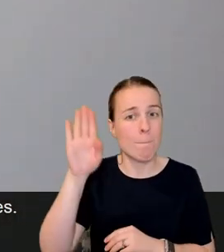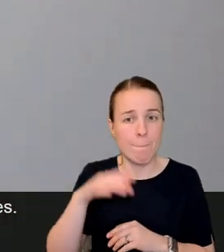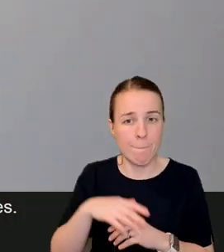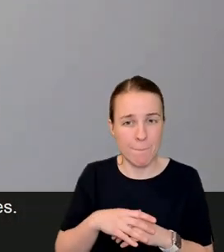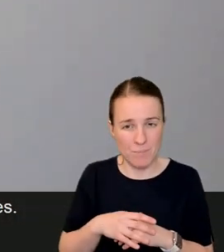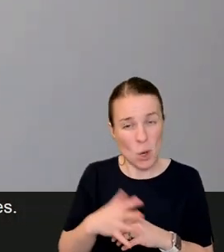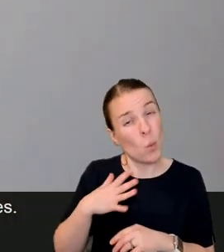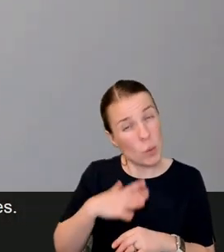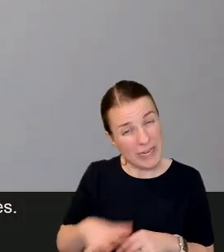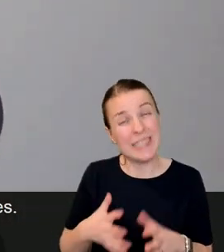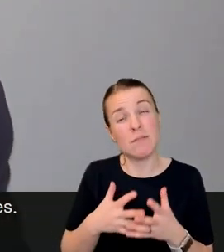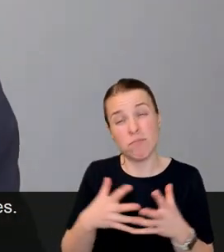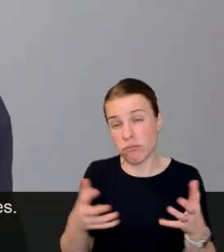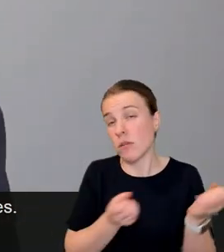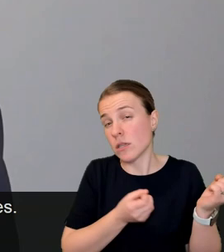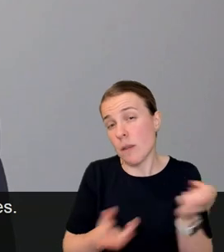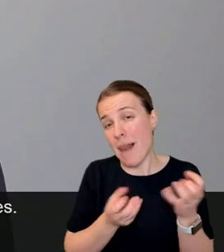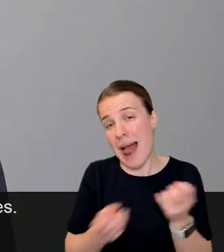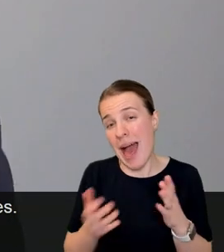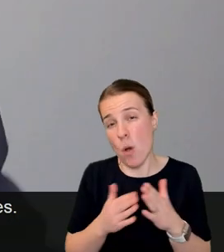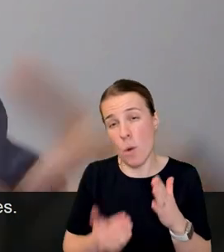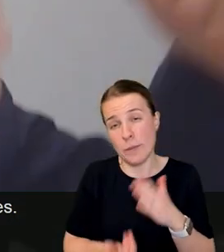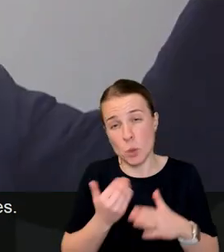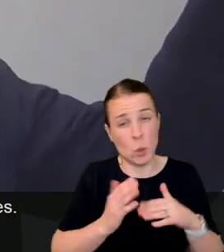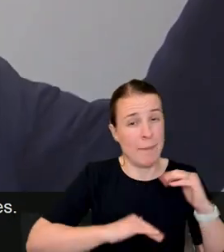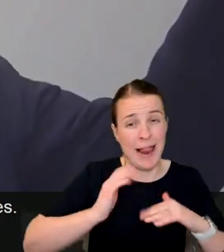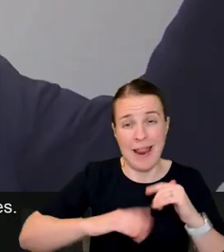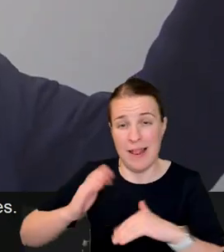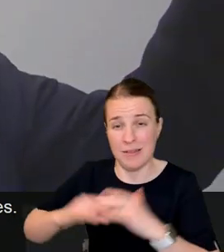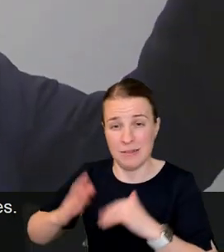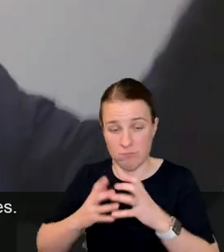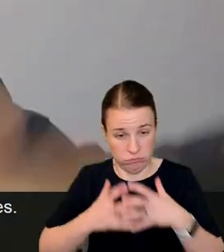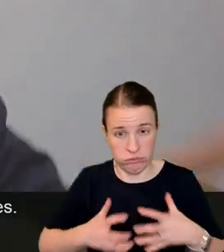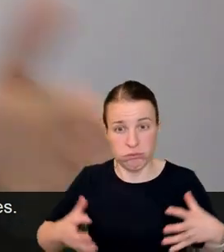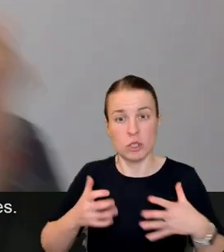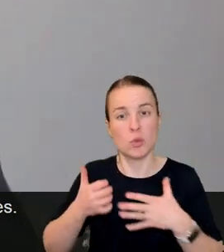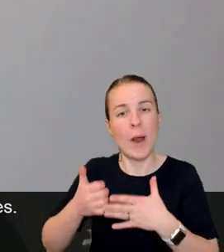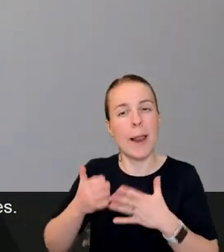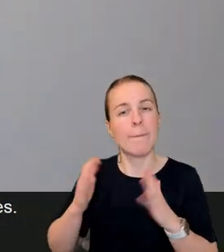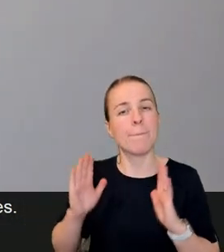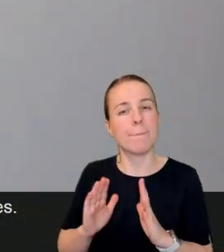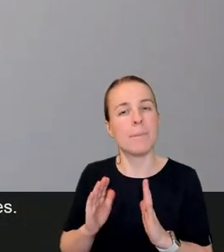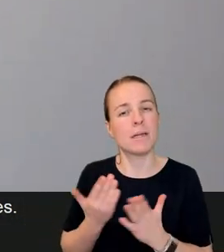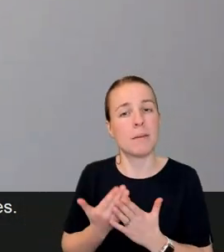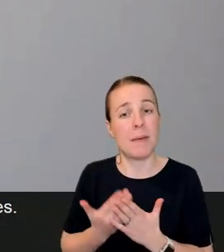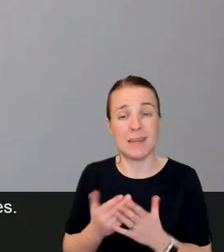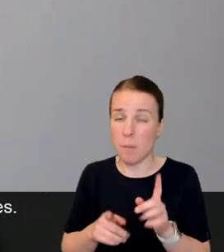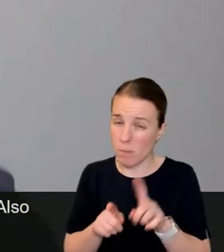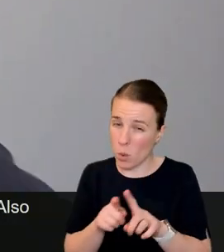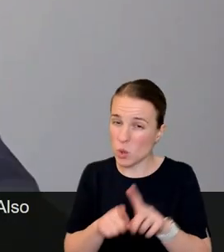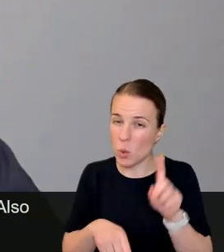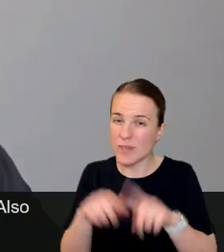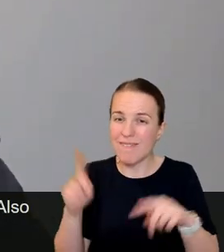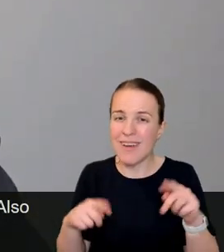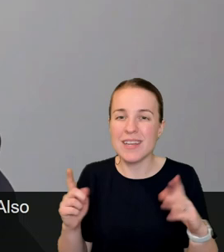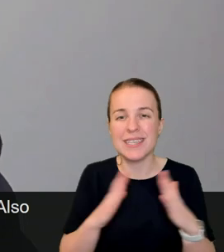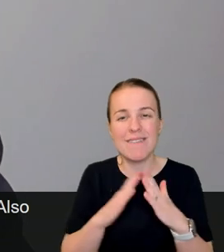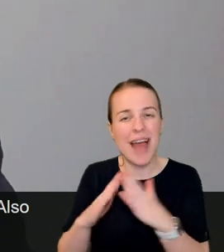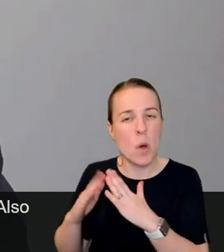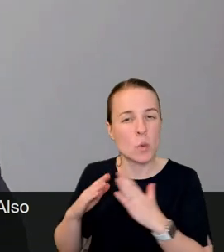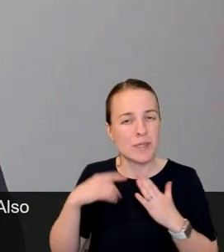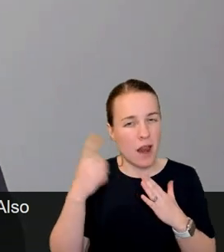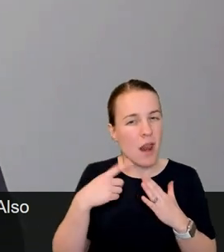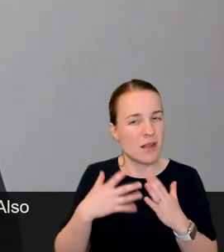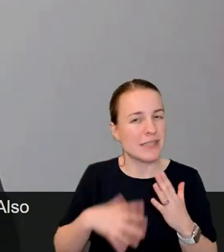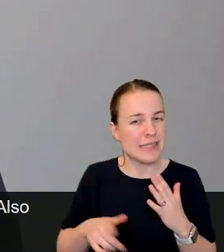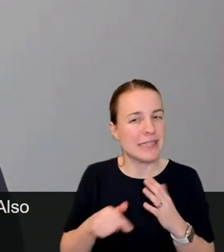the cost in relation to demand. But also, Alex, we just have a diversity of housing being provided in London. I went to see a previous